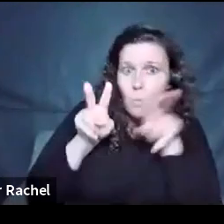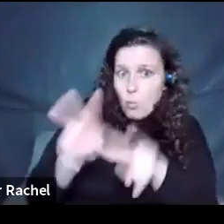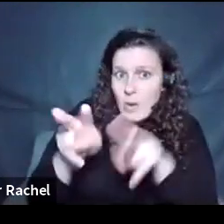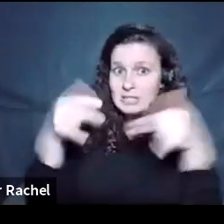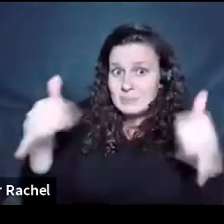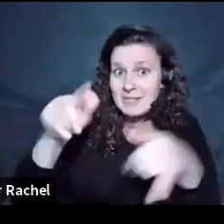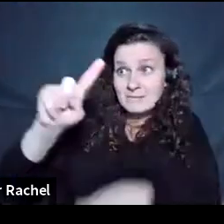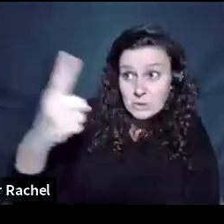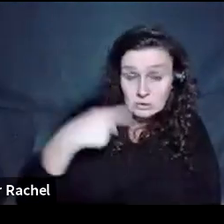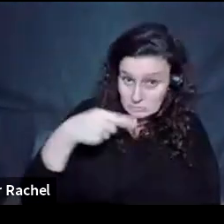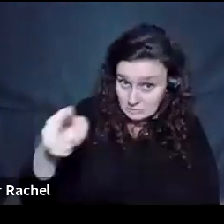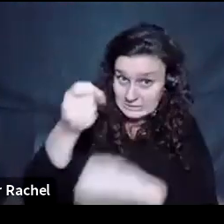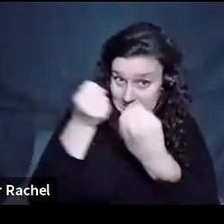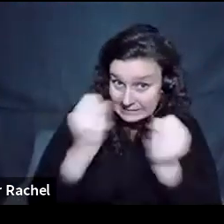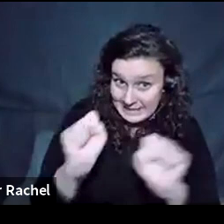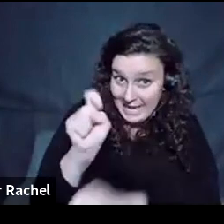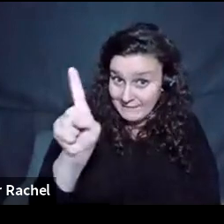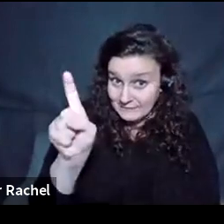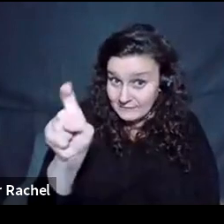they are safe,